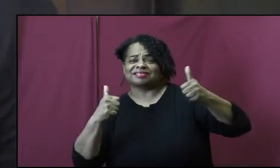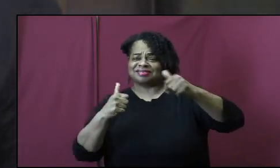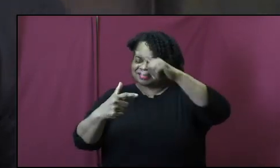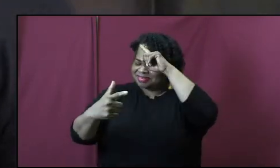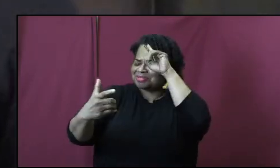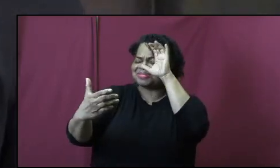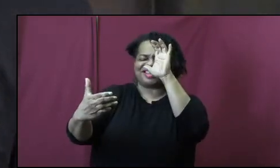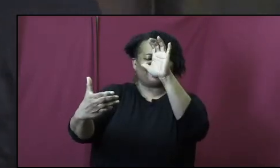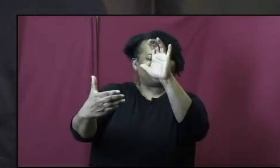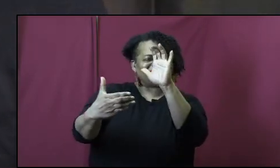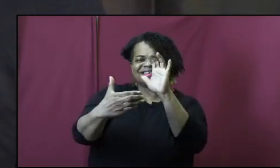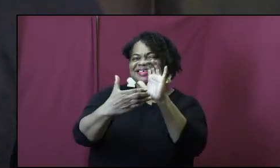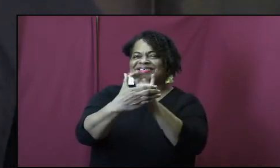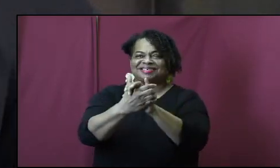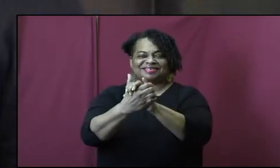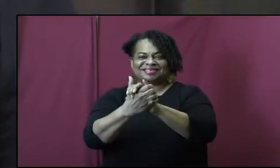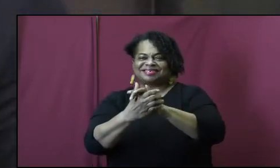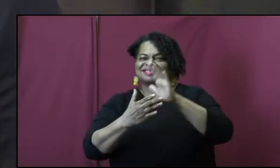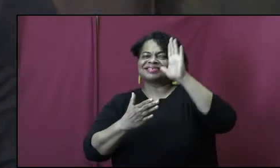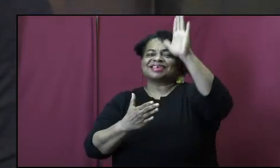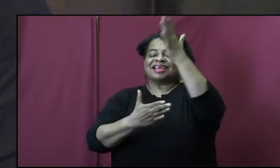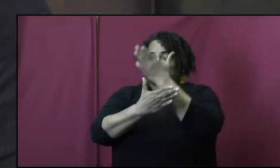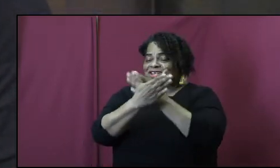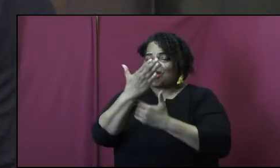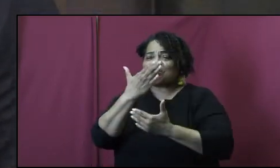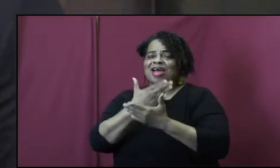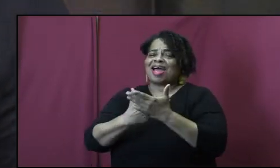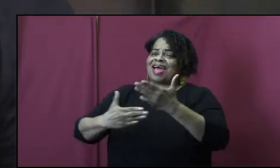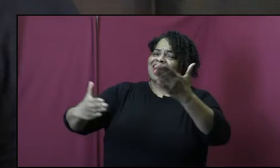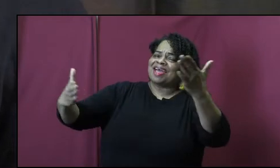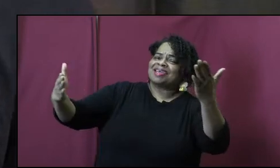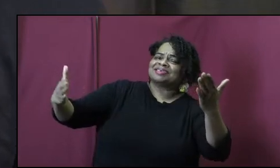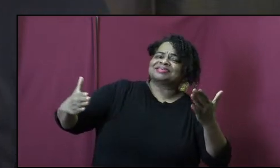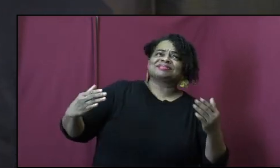me, Lord, and I will be